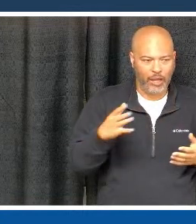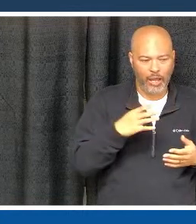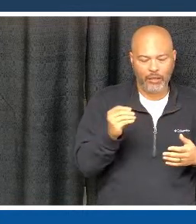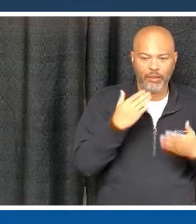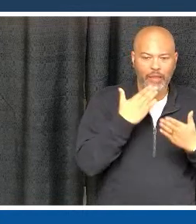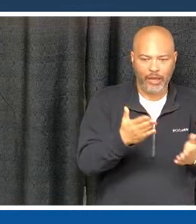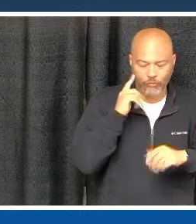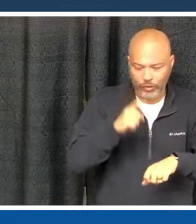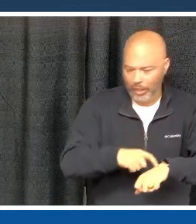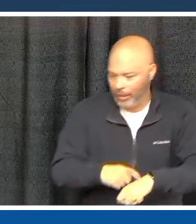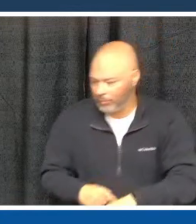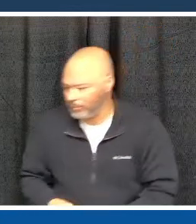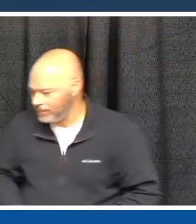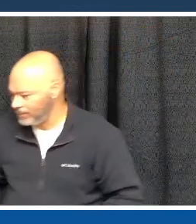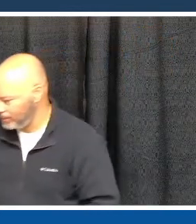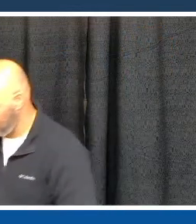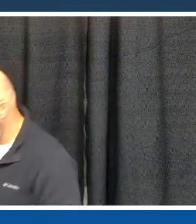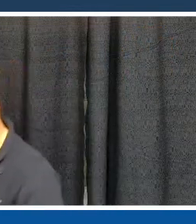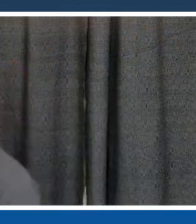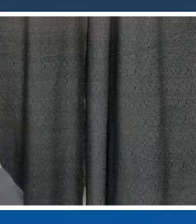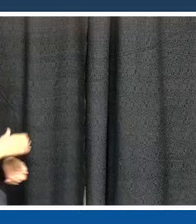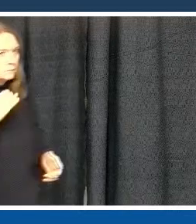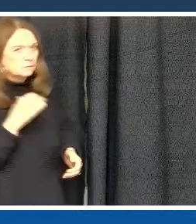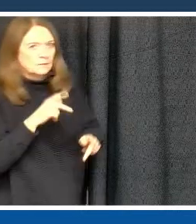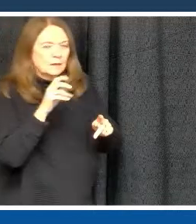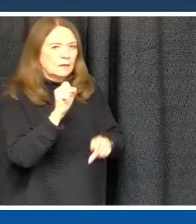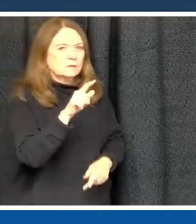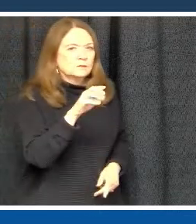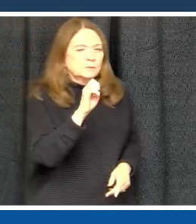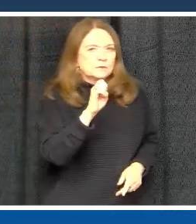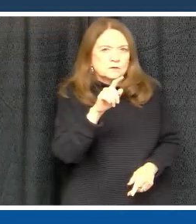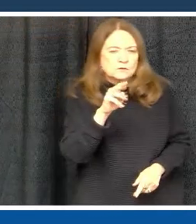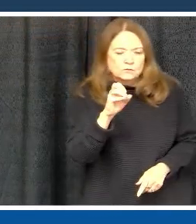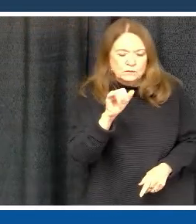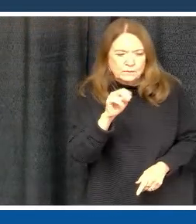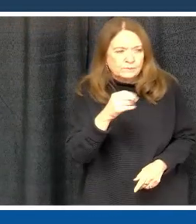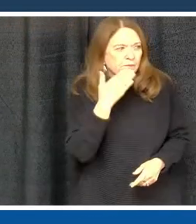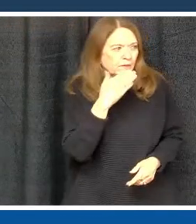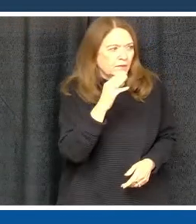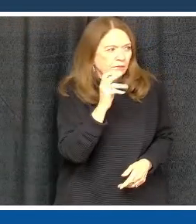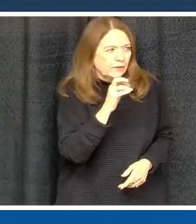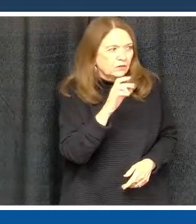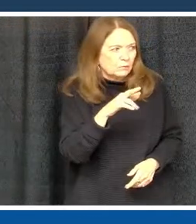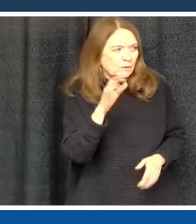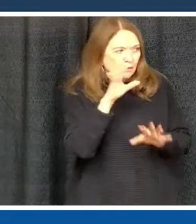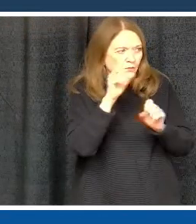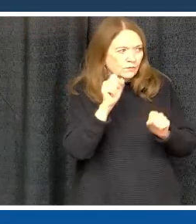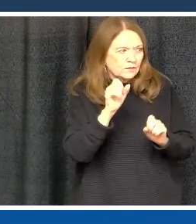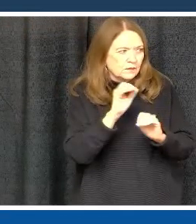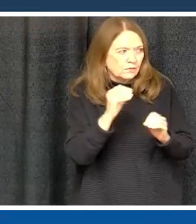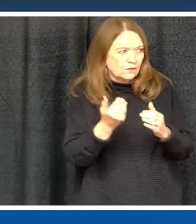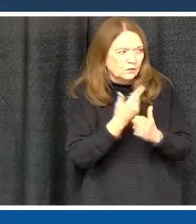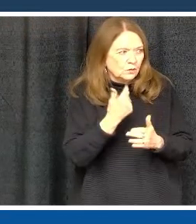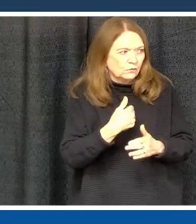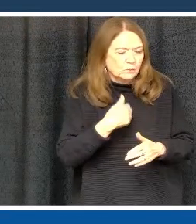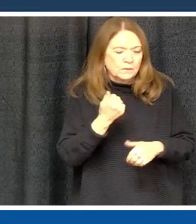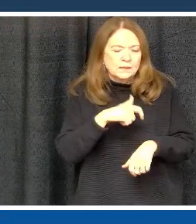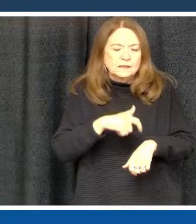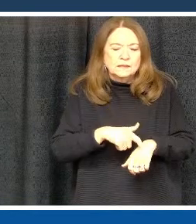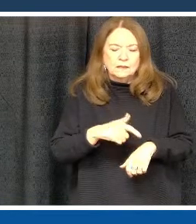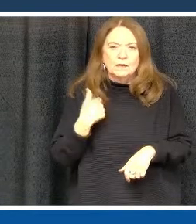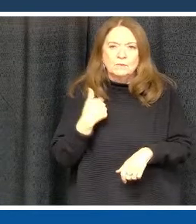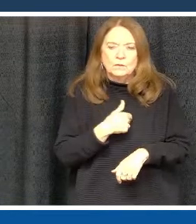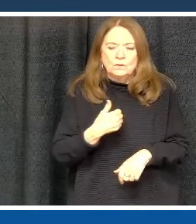And thank you for your time. Councilperson Streetman, you recognize. Thank you, Mayor. Well, this won't be anything new from me. Anytime we've had